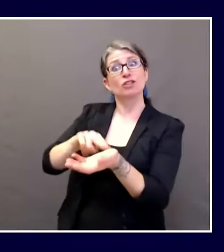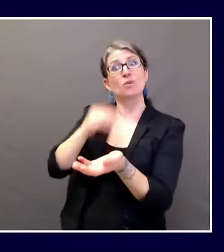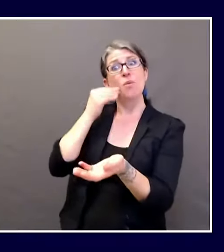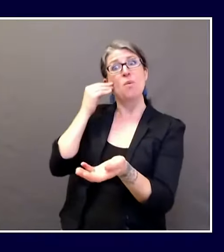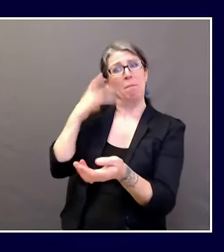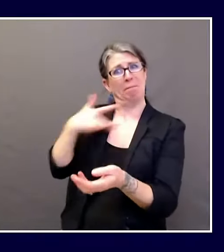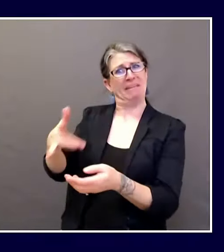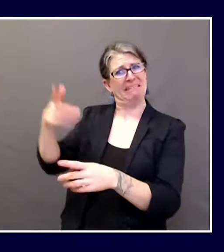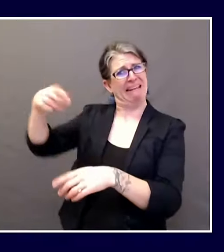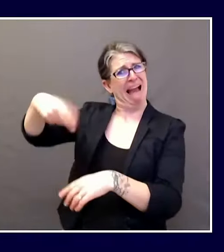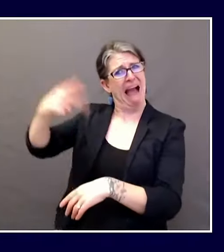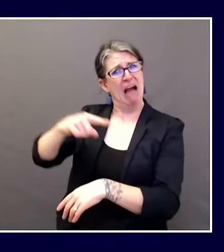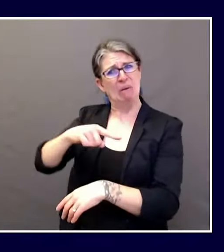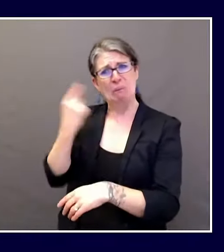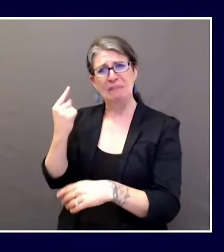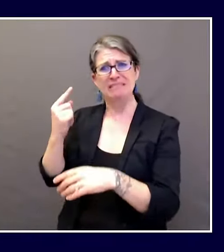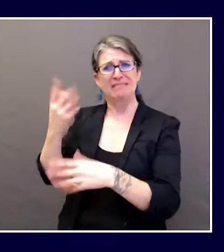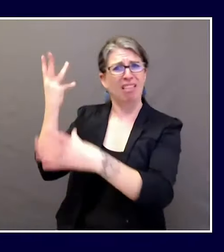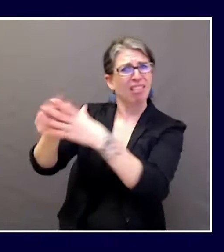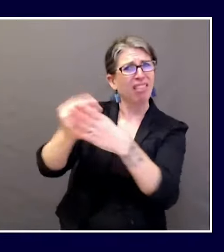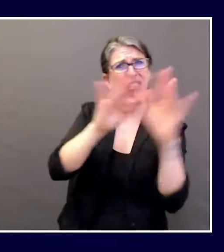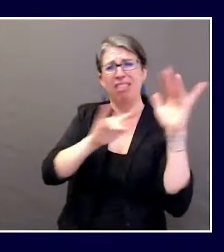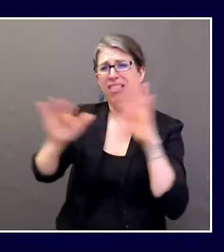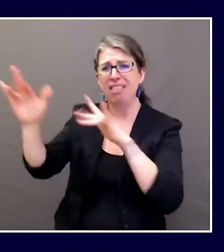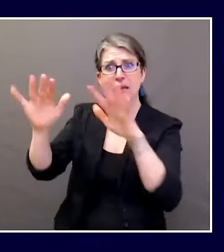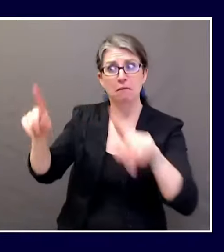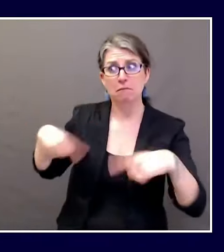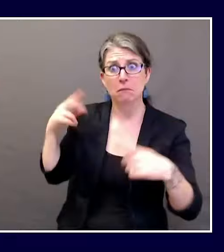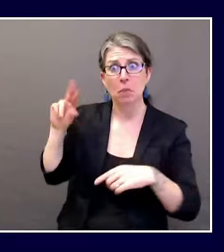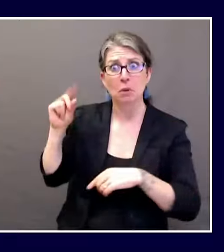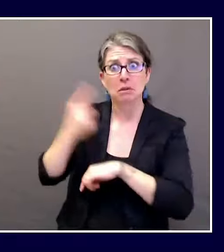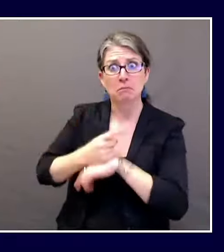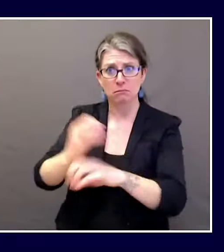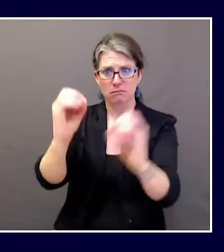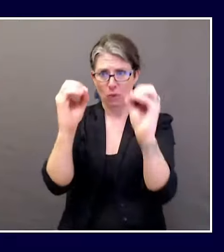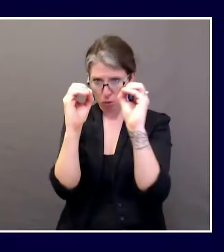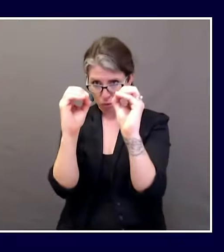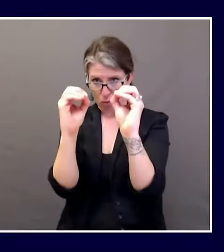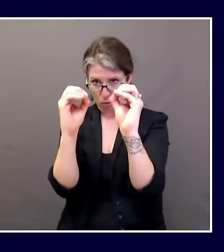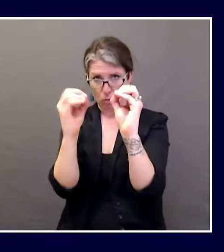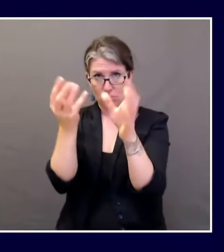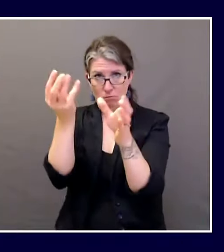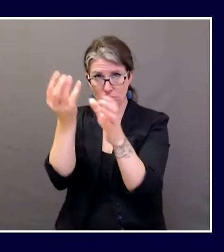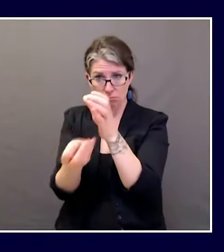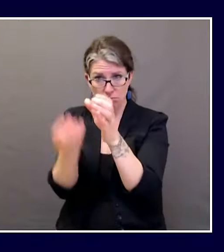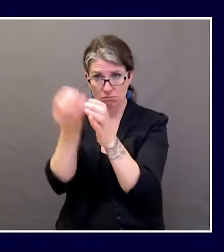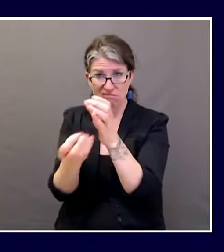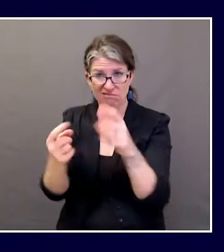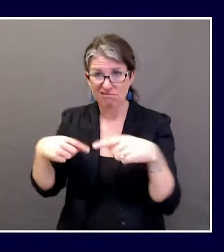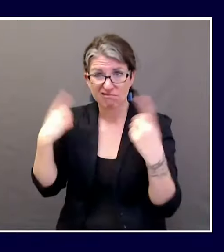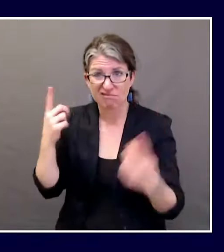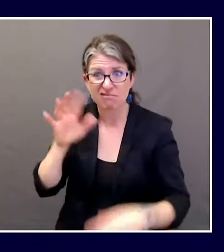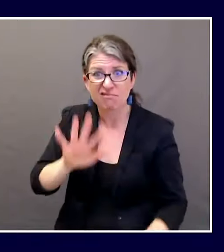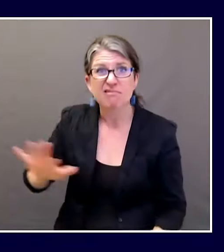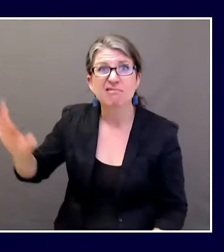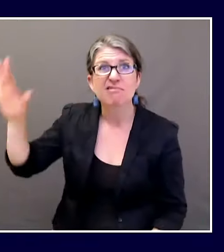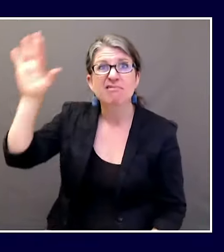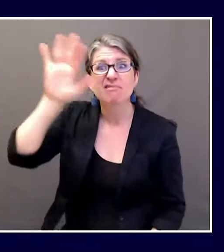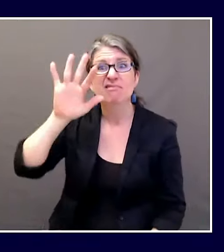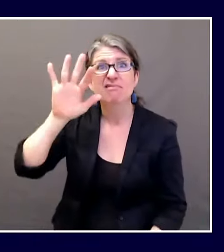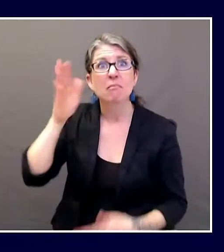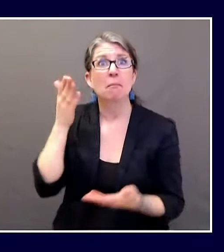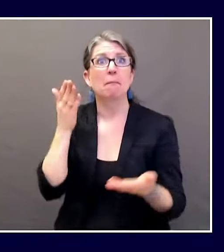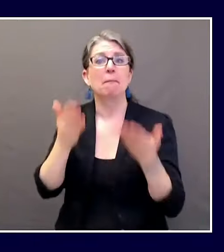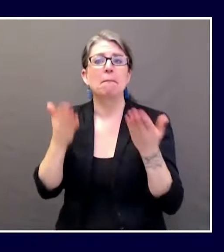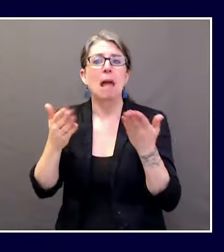of. As you know, we do reviews of vital records. We may uncover one, but we have not yet been made aware of one in